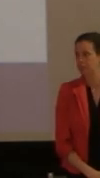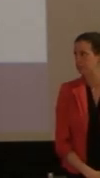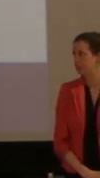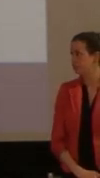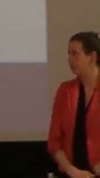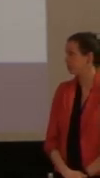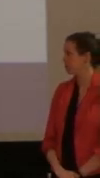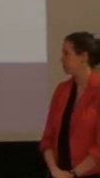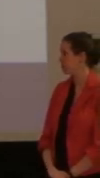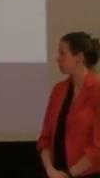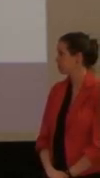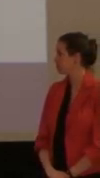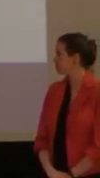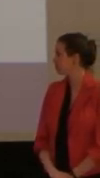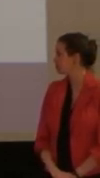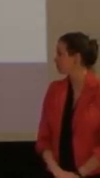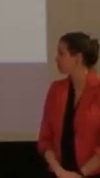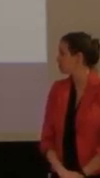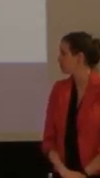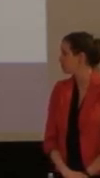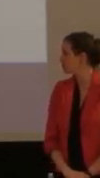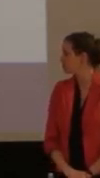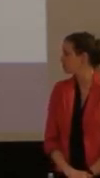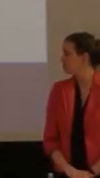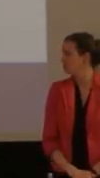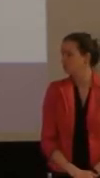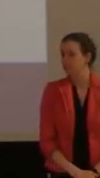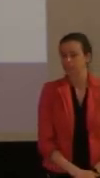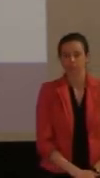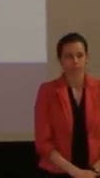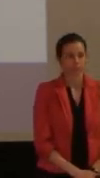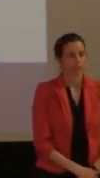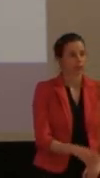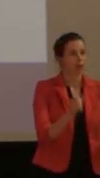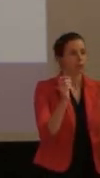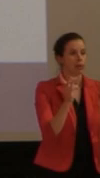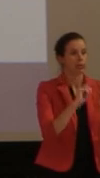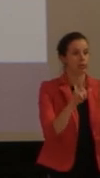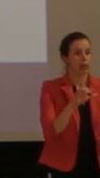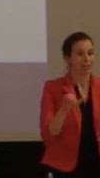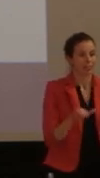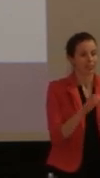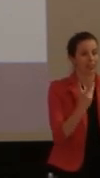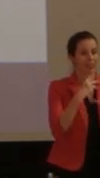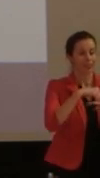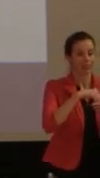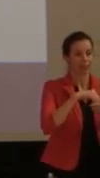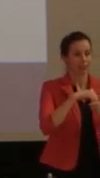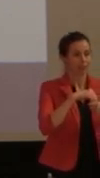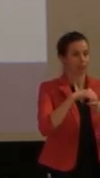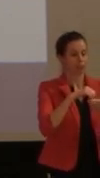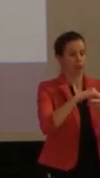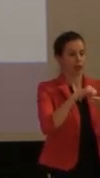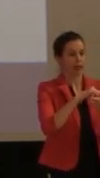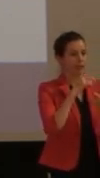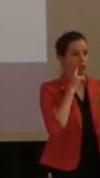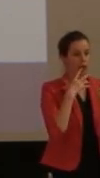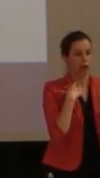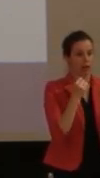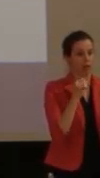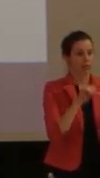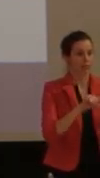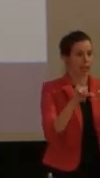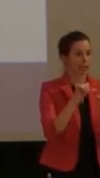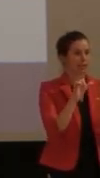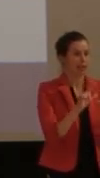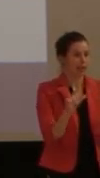So we have bunches of different activities that we're involved in. Again, the training for health sciences libraries,